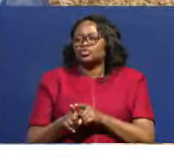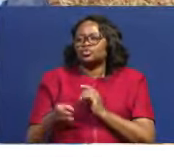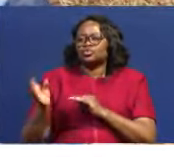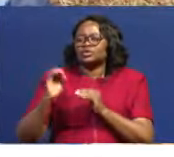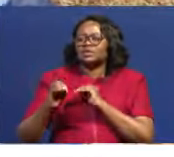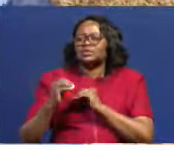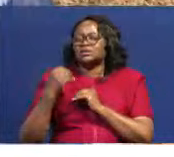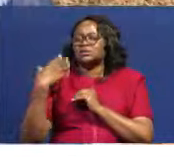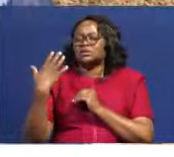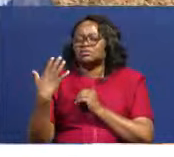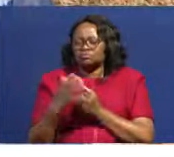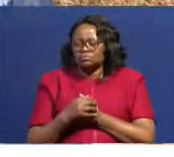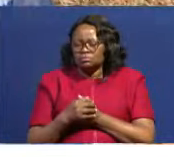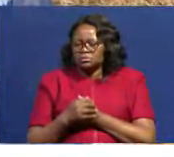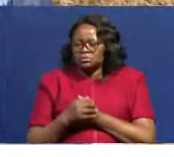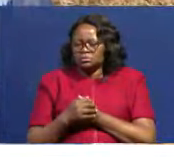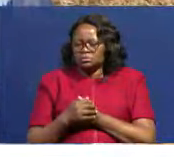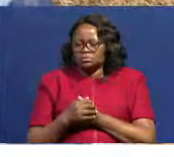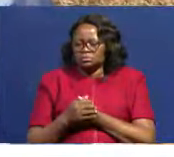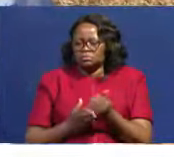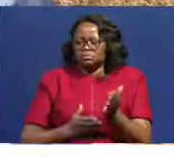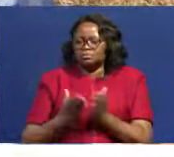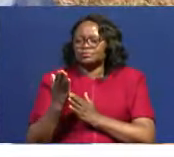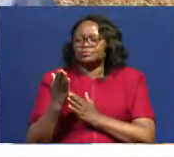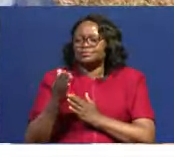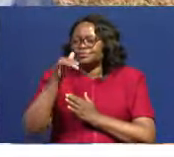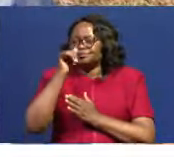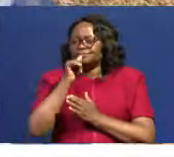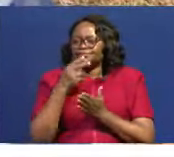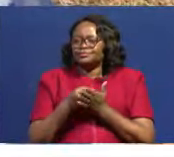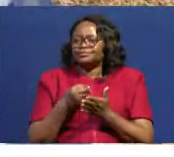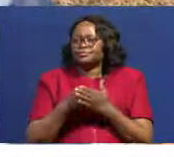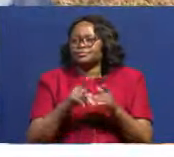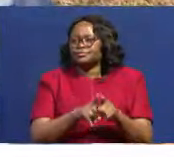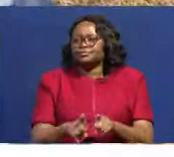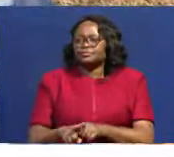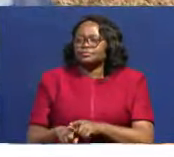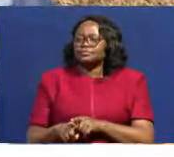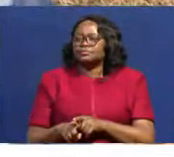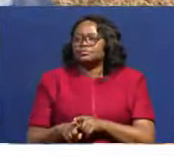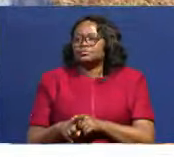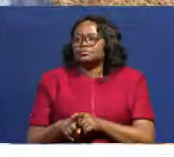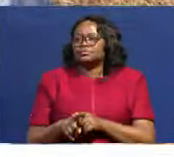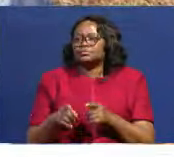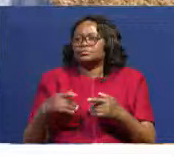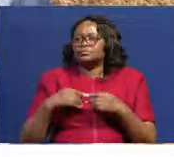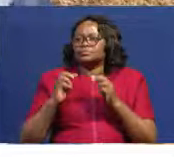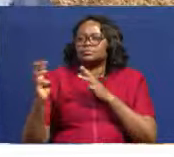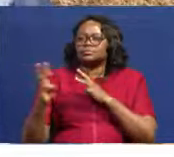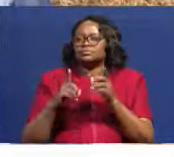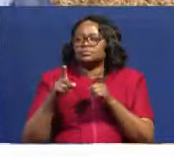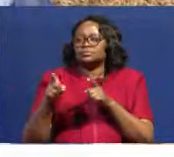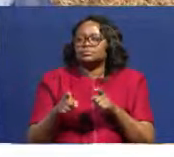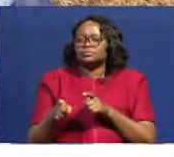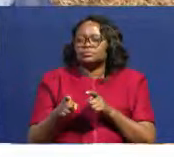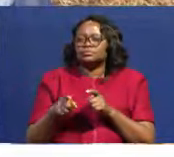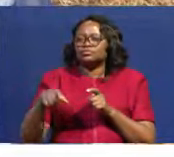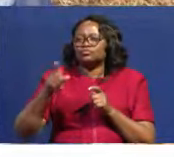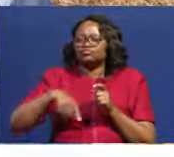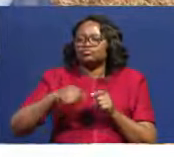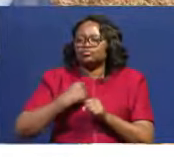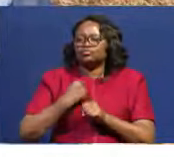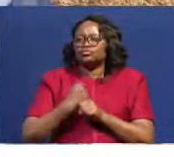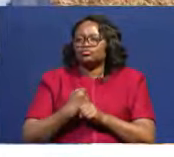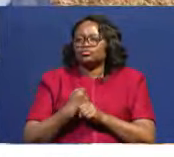a green bond through climate financing, and we also doing what we call climate mitigation. We are